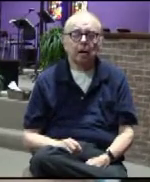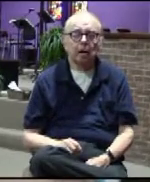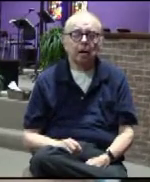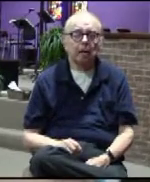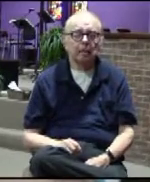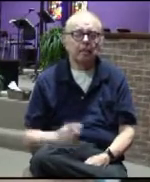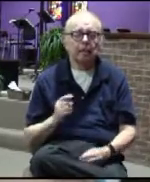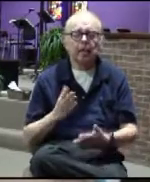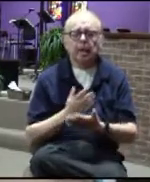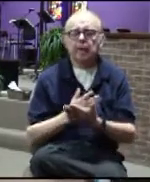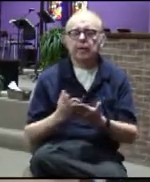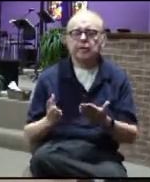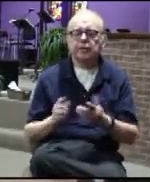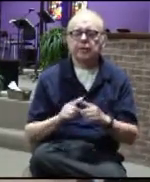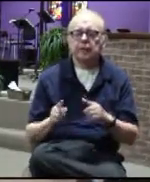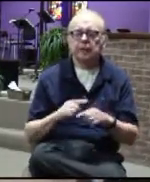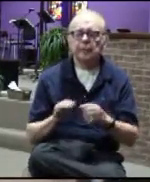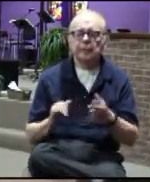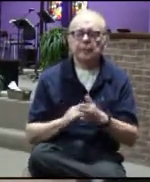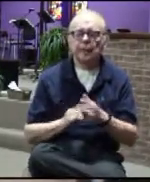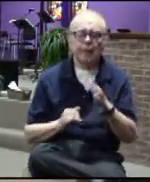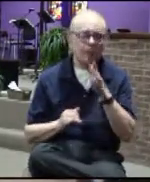there's something different about her